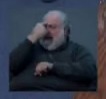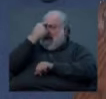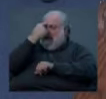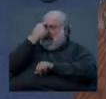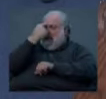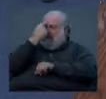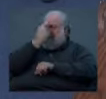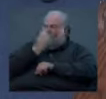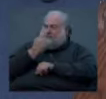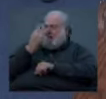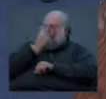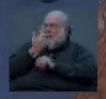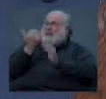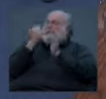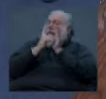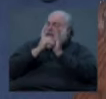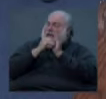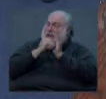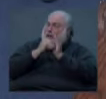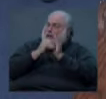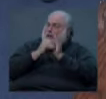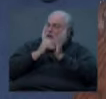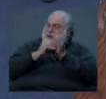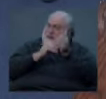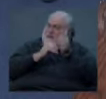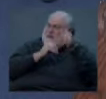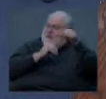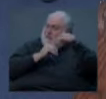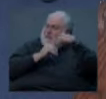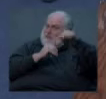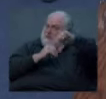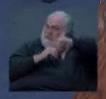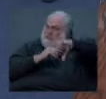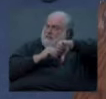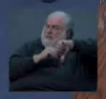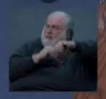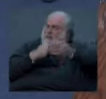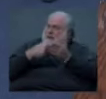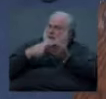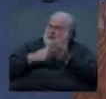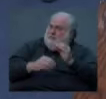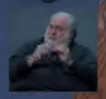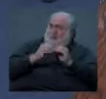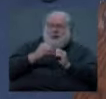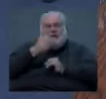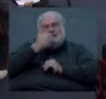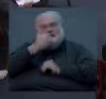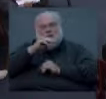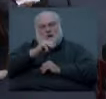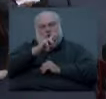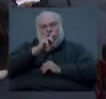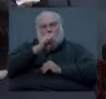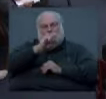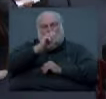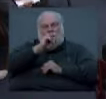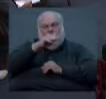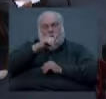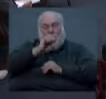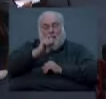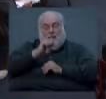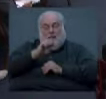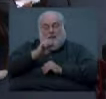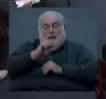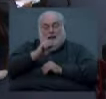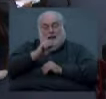to be rethought again. Maybe we can push it back and discuss it a little more. Thank yes, you. Sir. Thank you so much, Mr. Scrable. And to answer your